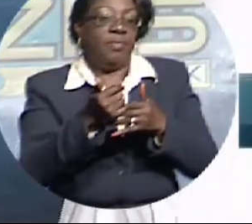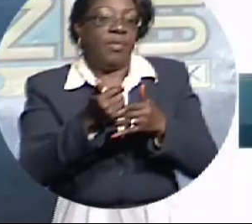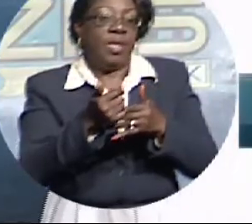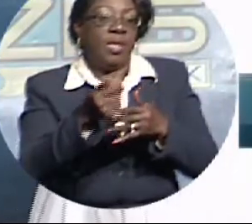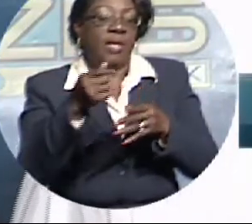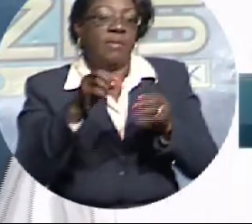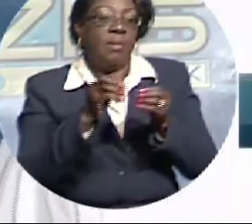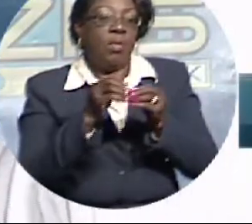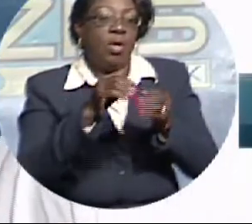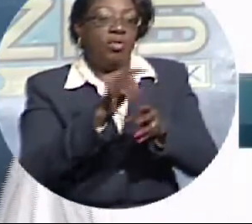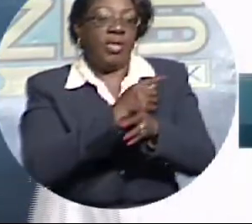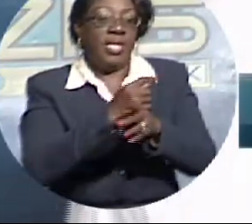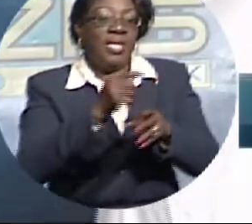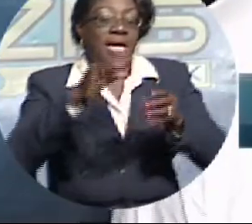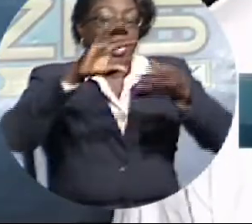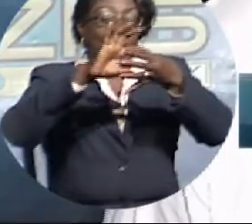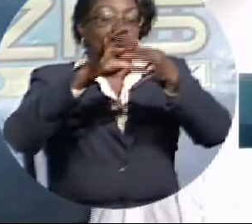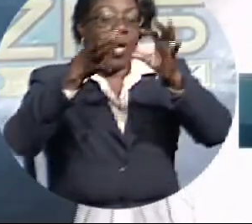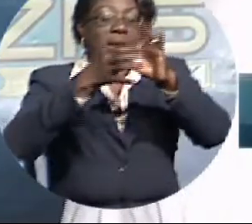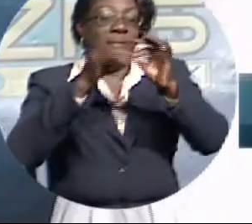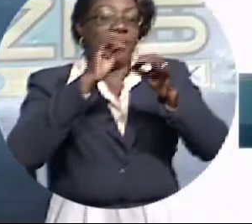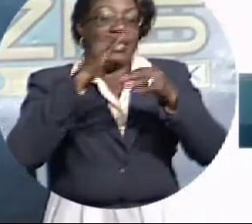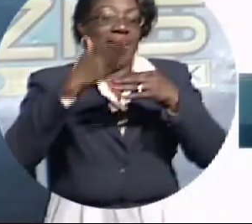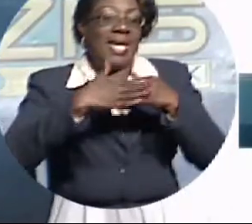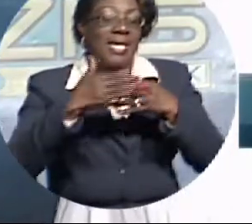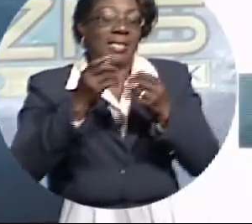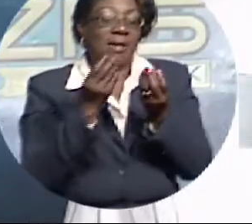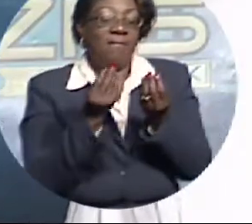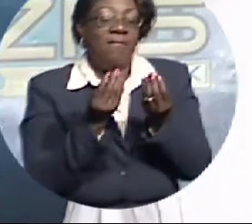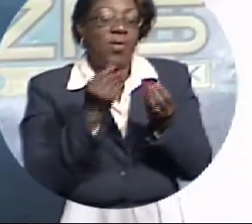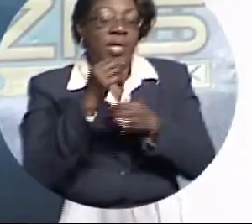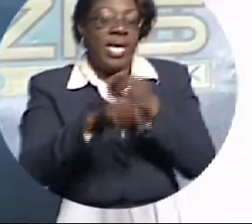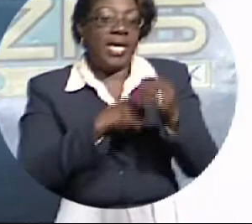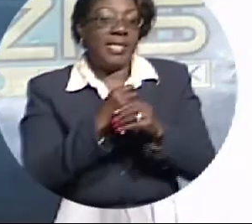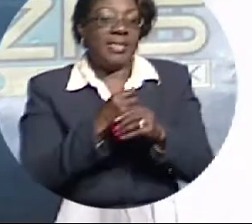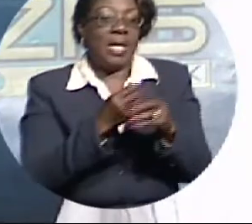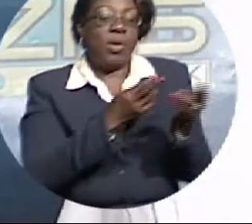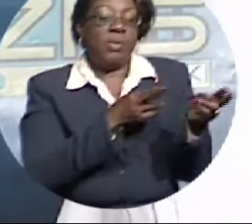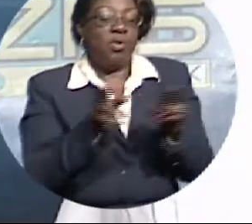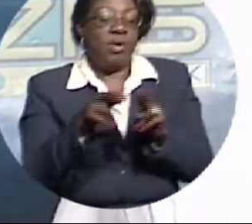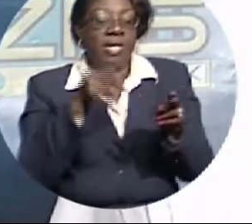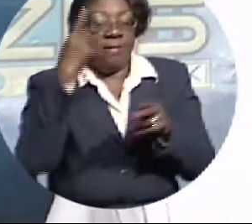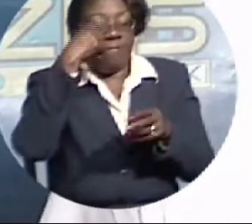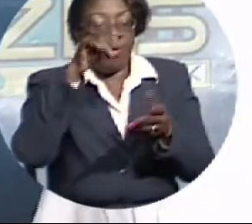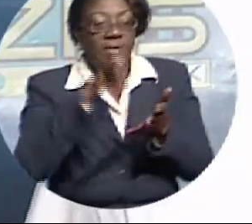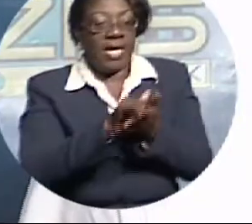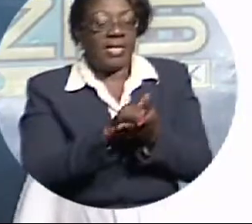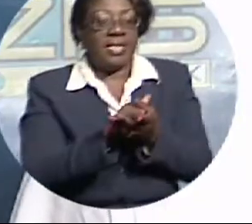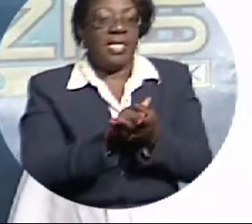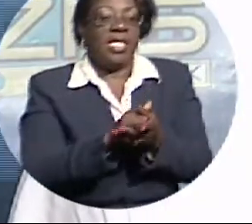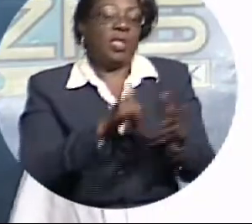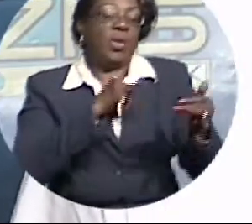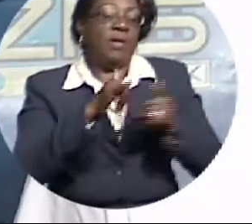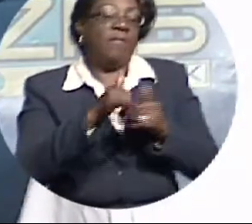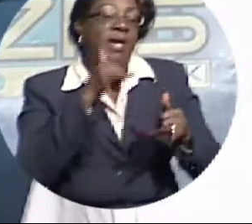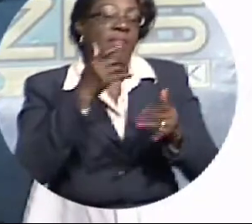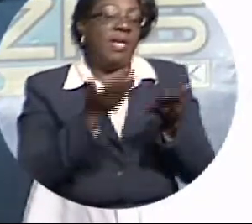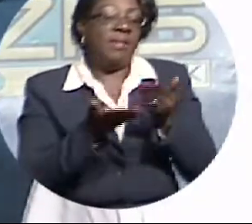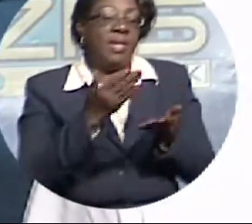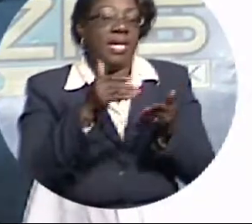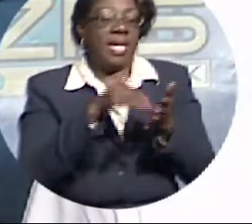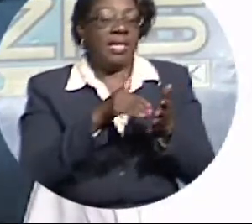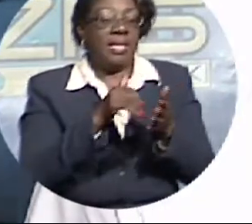Because the Olympics is in a couple of years and we want to be ready for it. So it should be pretty good. We actually fought in December. We fought one of the Silver Gloves champions